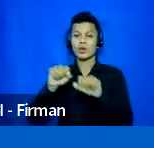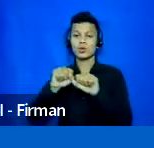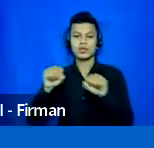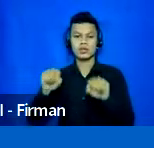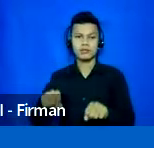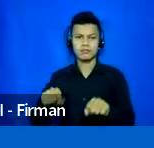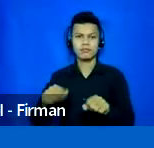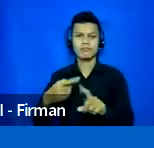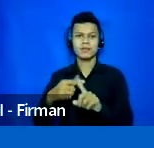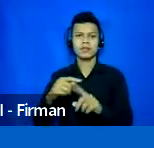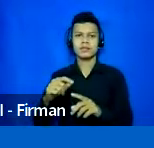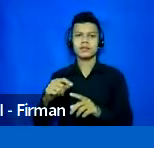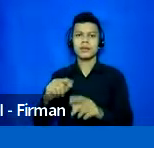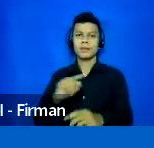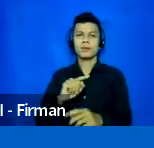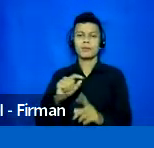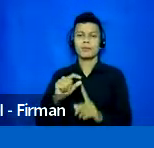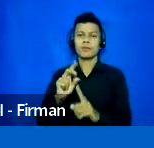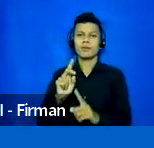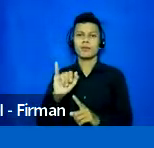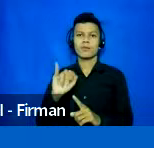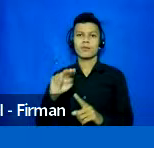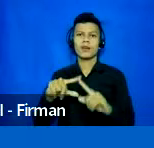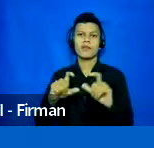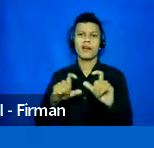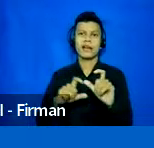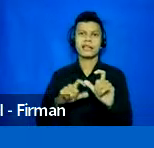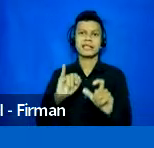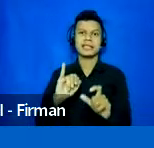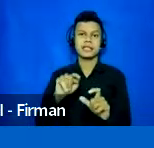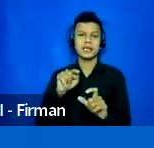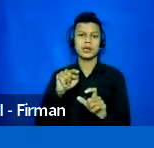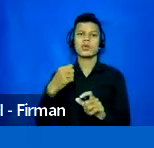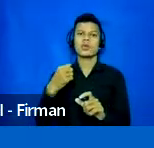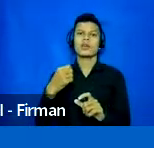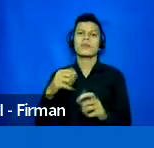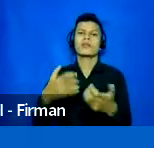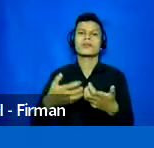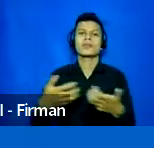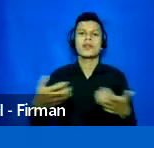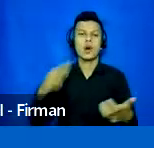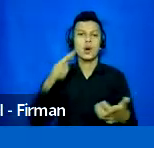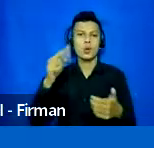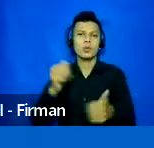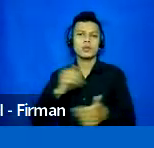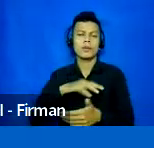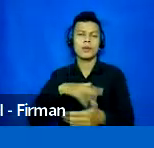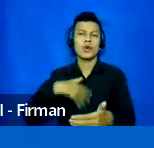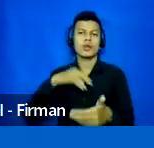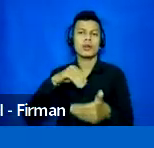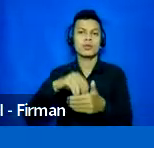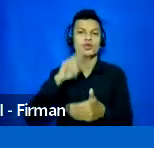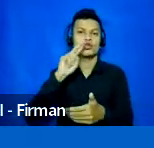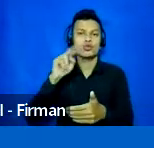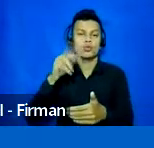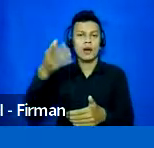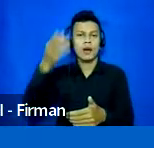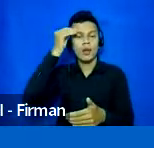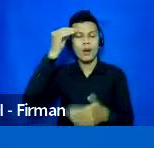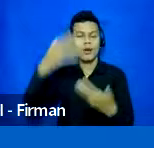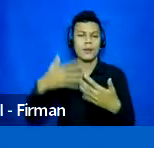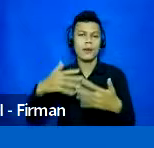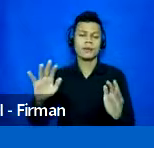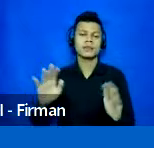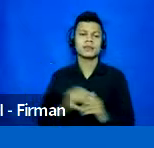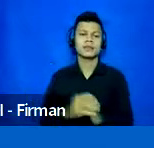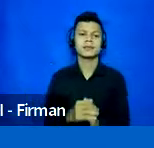the ability to contribute to the free knowledge. When Rachel Cooper mentions about how